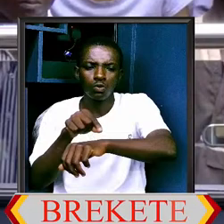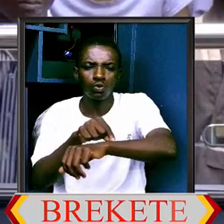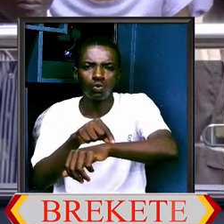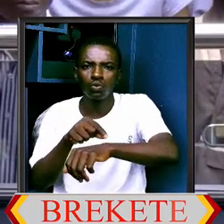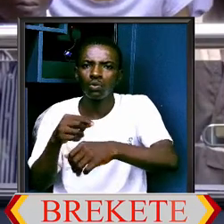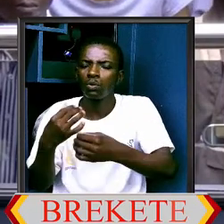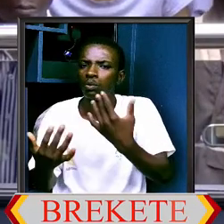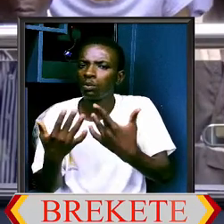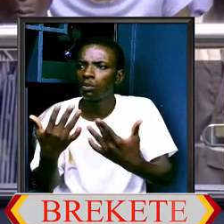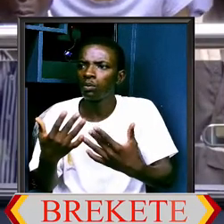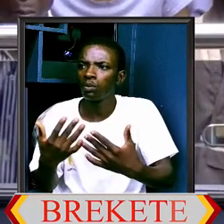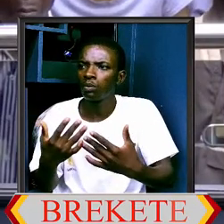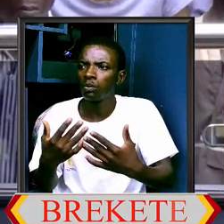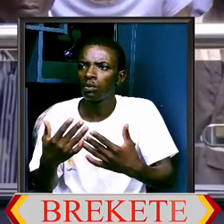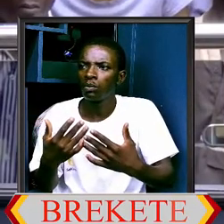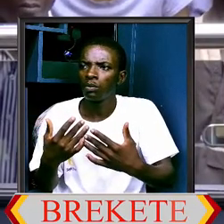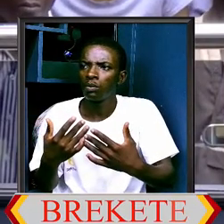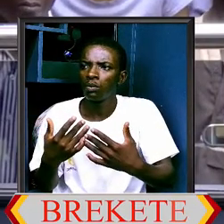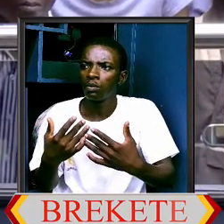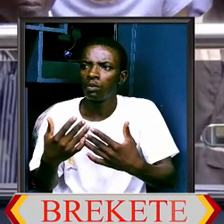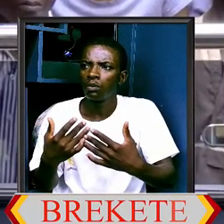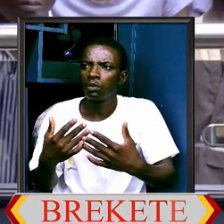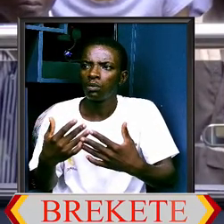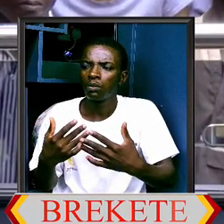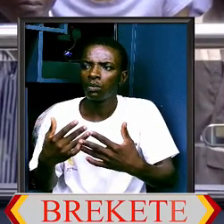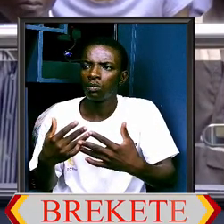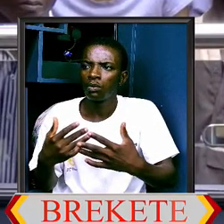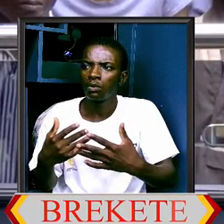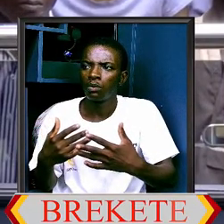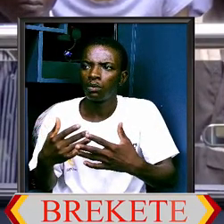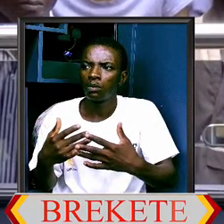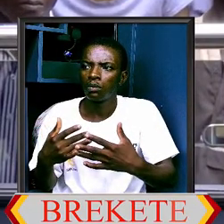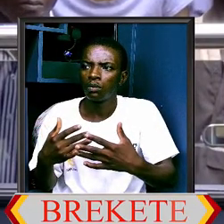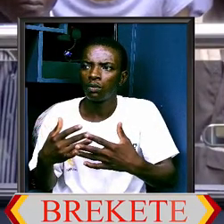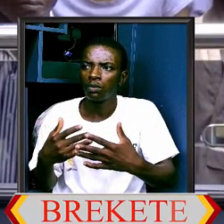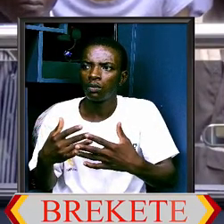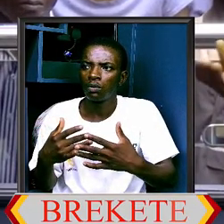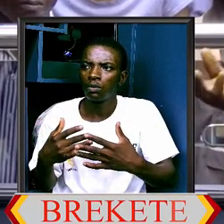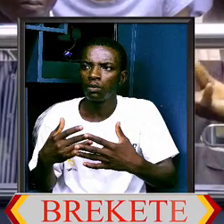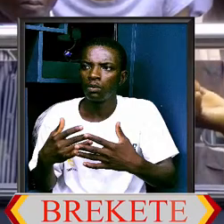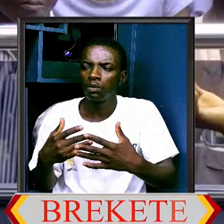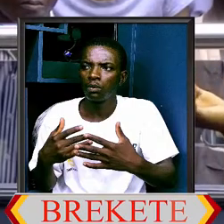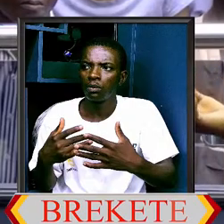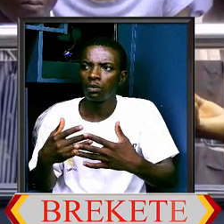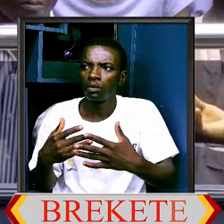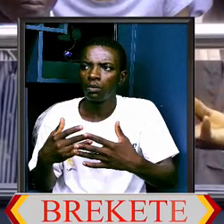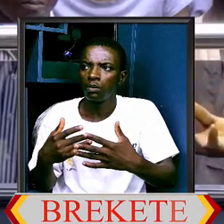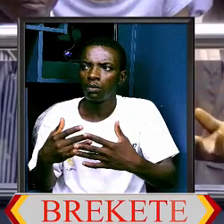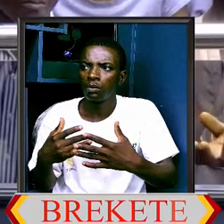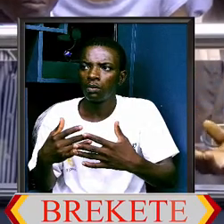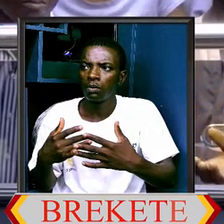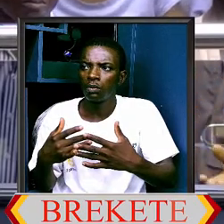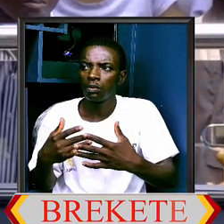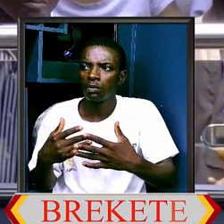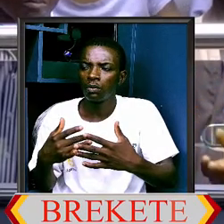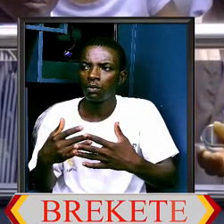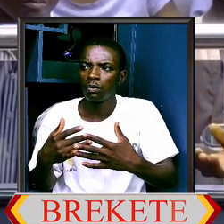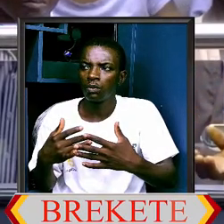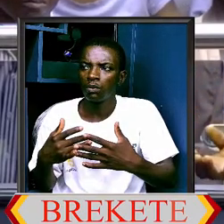burning. Then I put fire on the little way on my front. The fire was born. I don't have anyone to quench